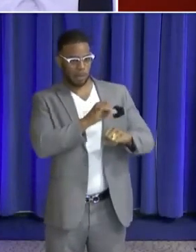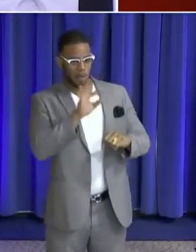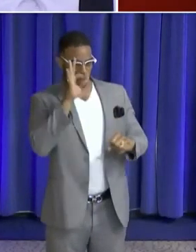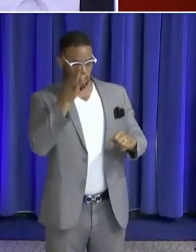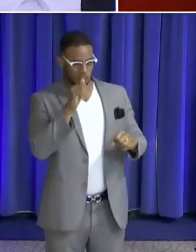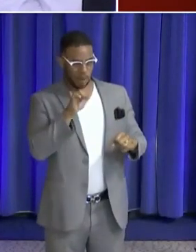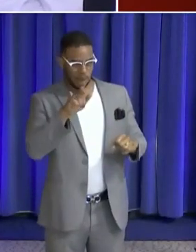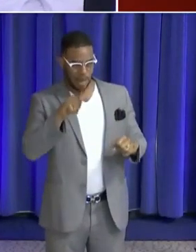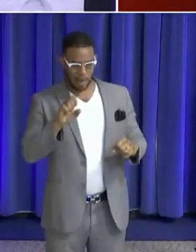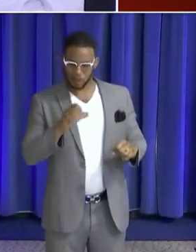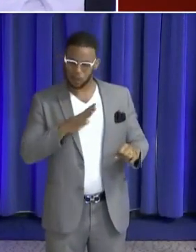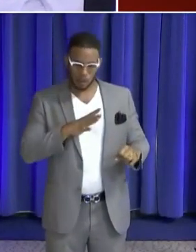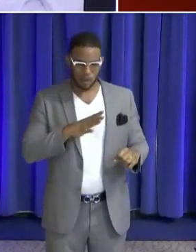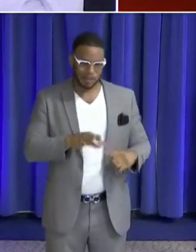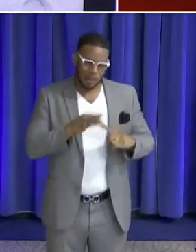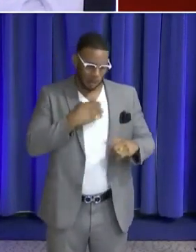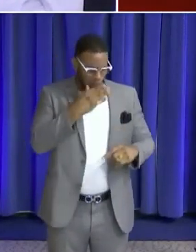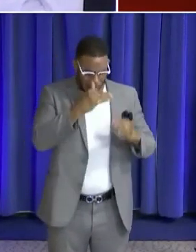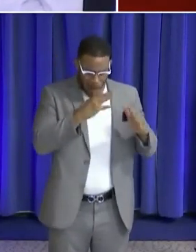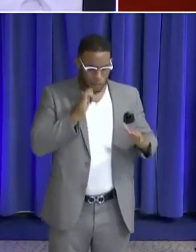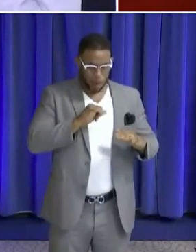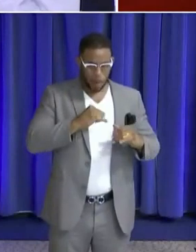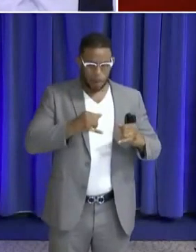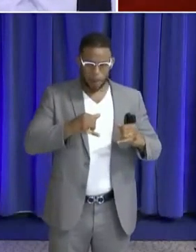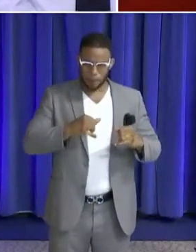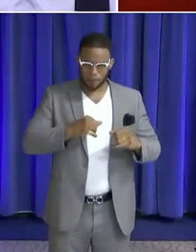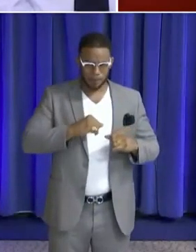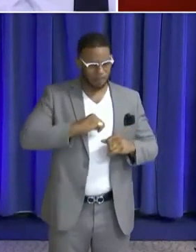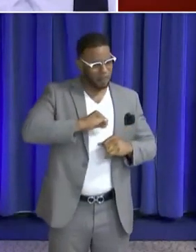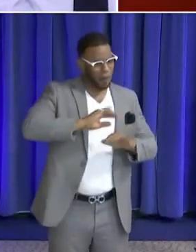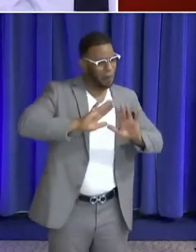assets, especially the White House, but pushing back